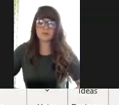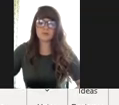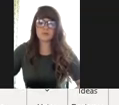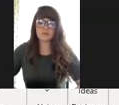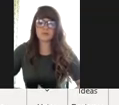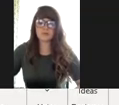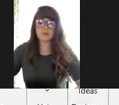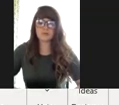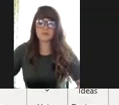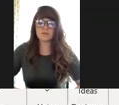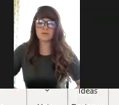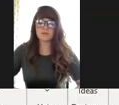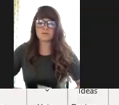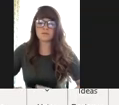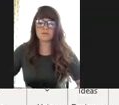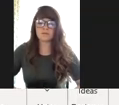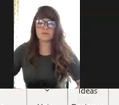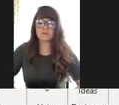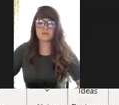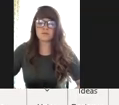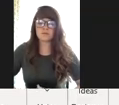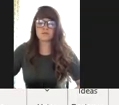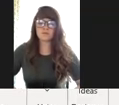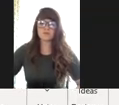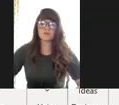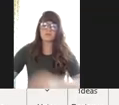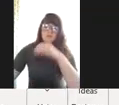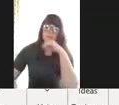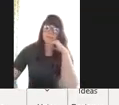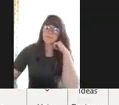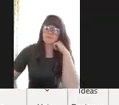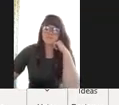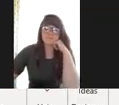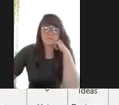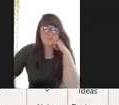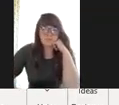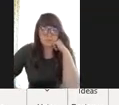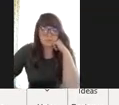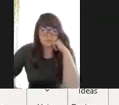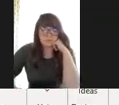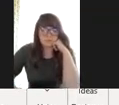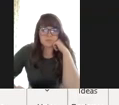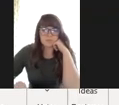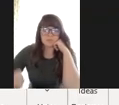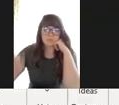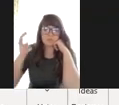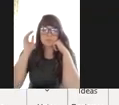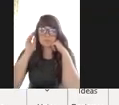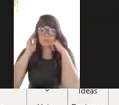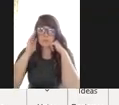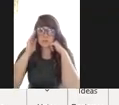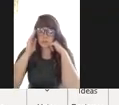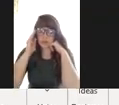us, is it salvation, which is, I mean, positional salvation. So this is a reference to the indwelling of the Holy